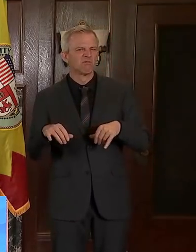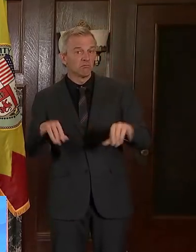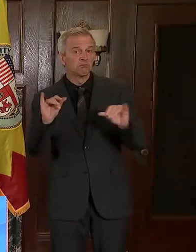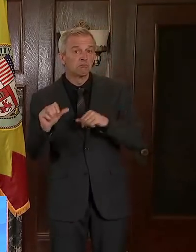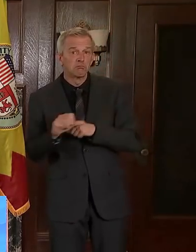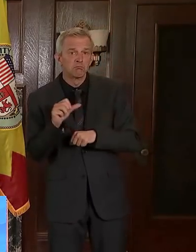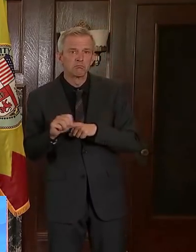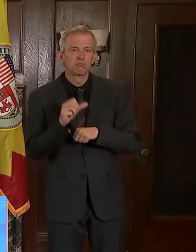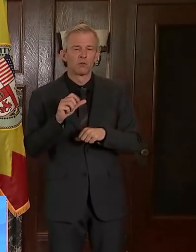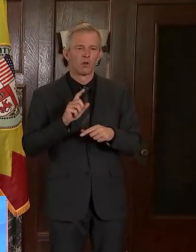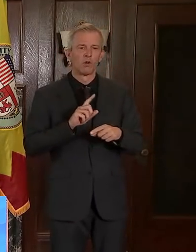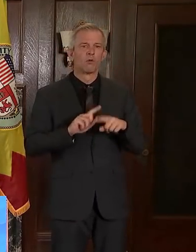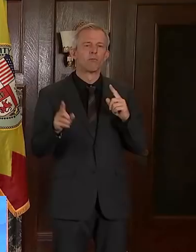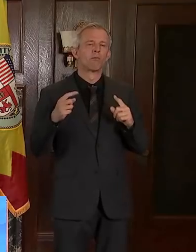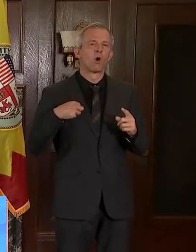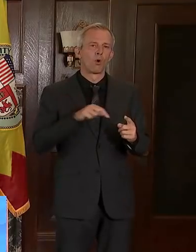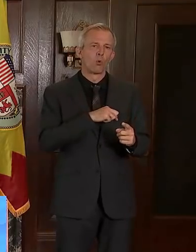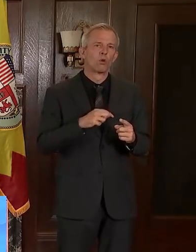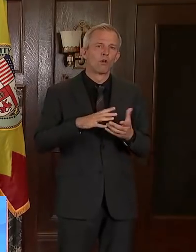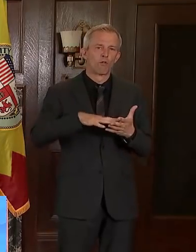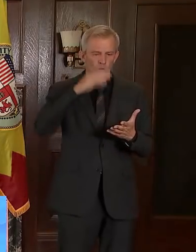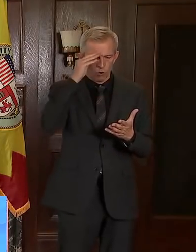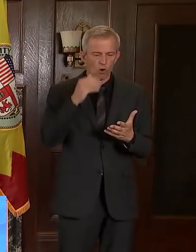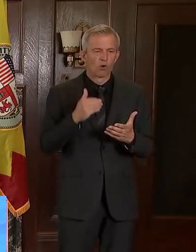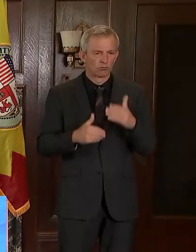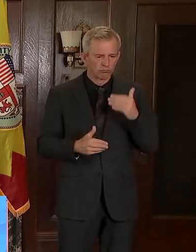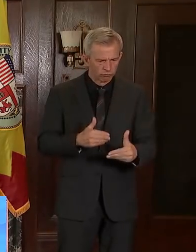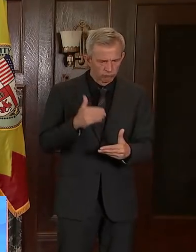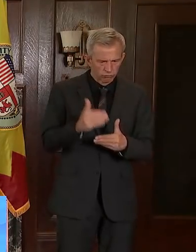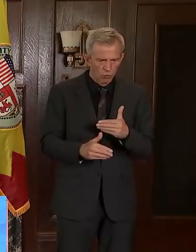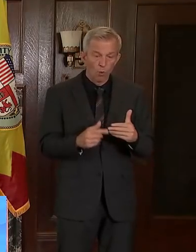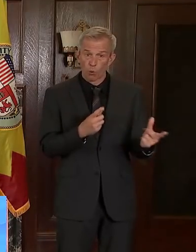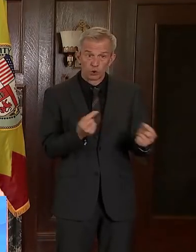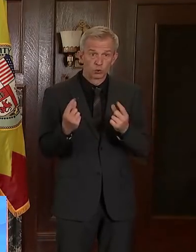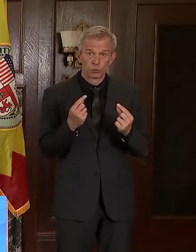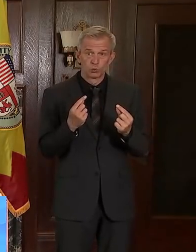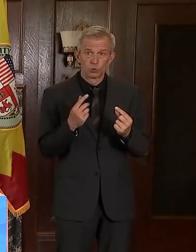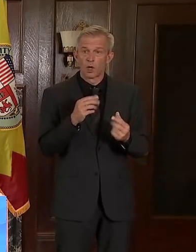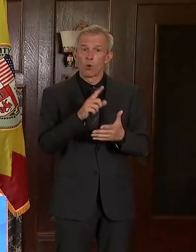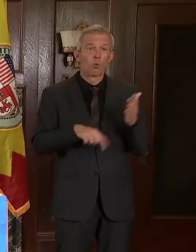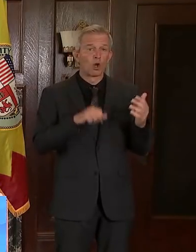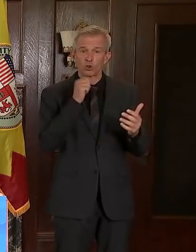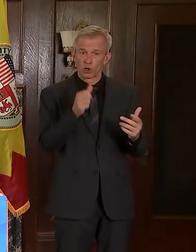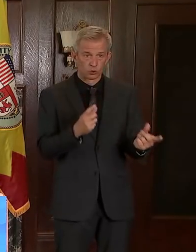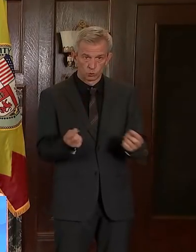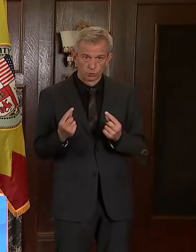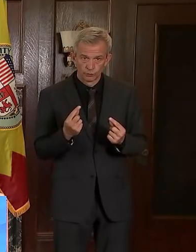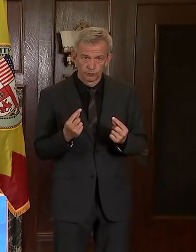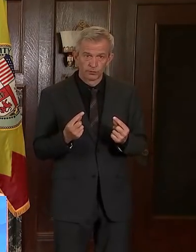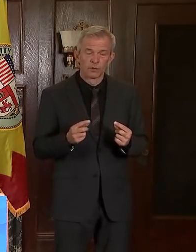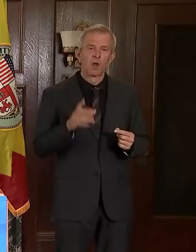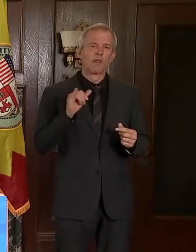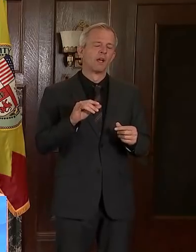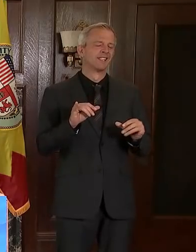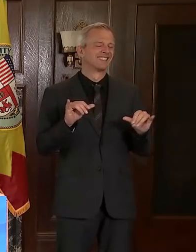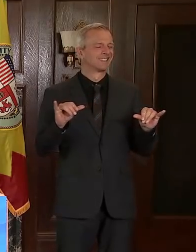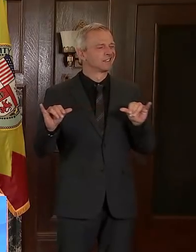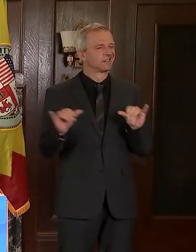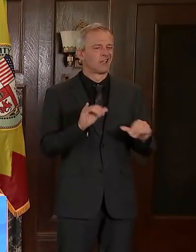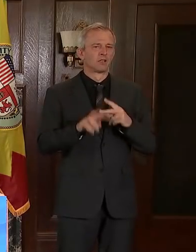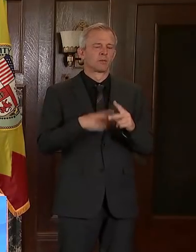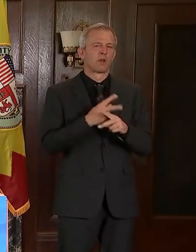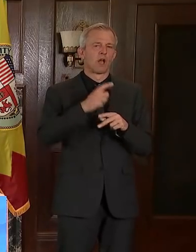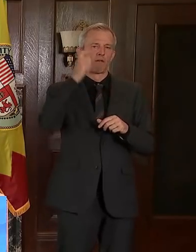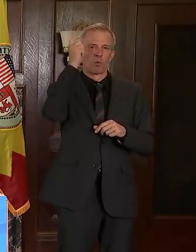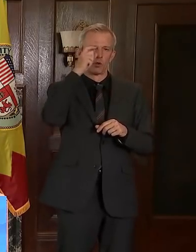moments, and we have learned every step of the way what to do and what not to do. And we're going to have that same wisdom guiding us in